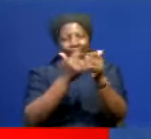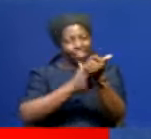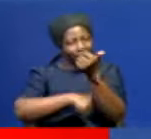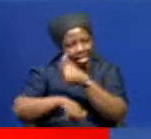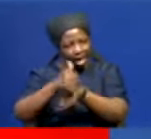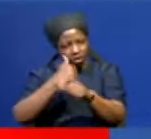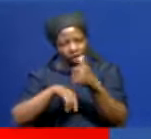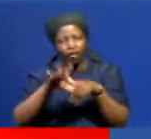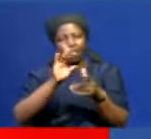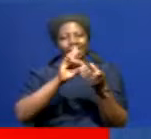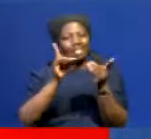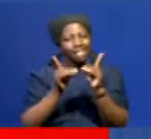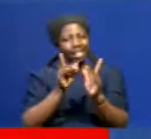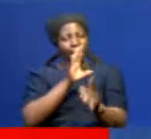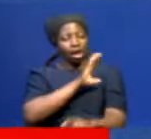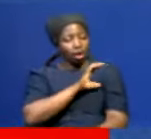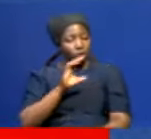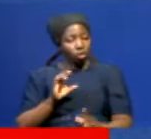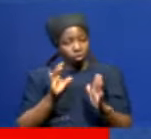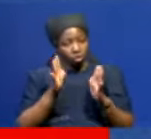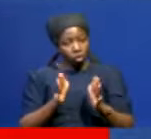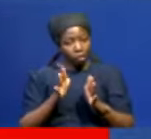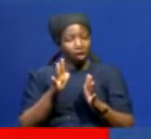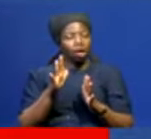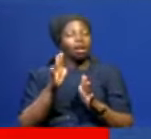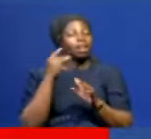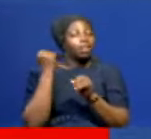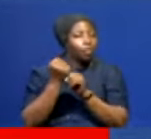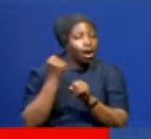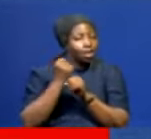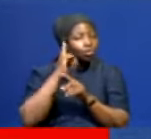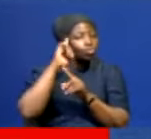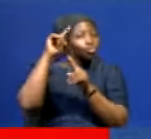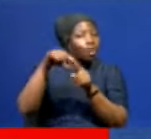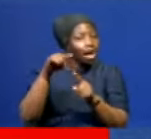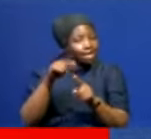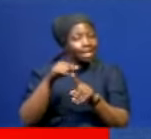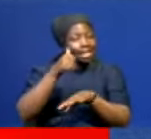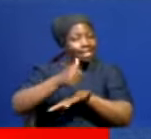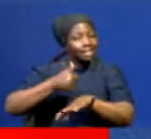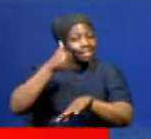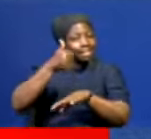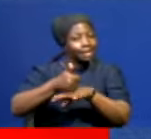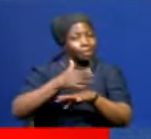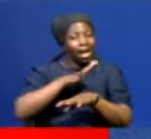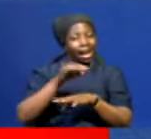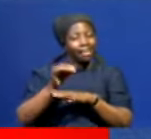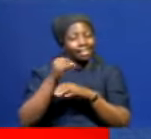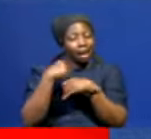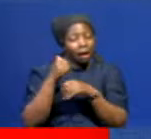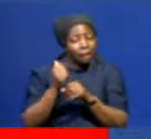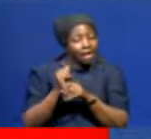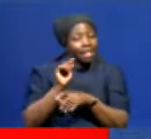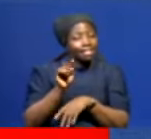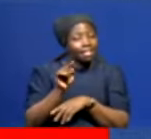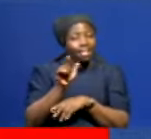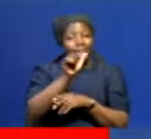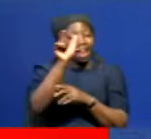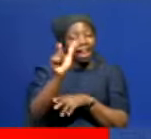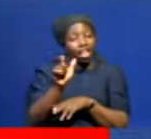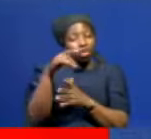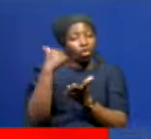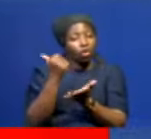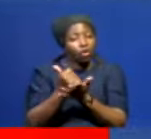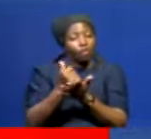Data Commissioner in working towards the establishment and operationalization of this regional